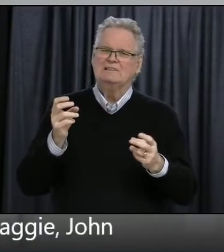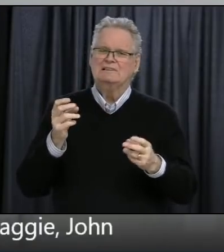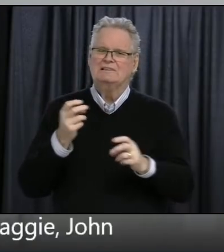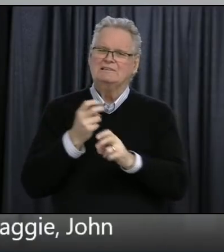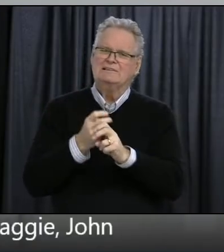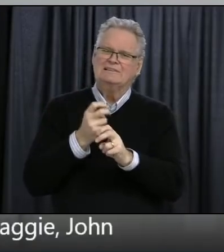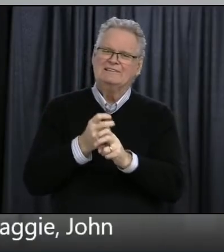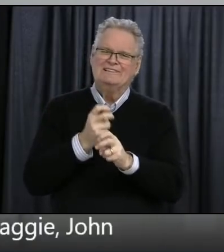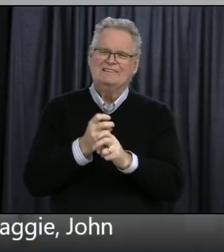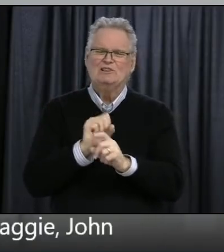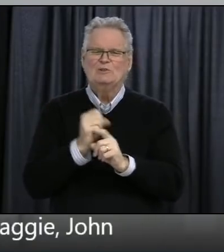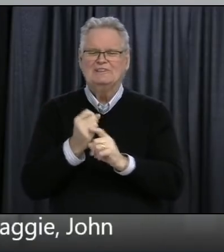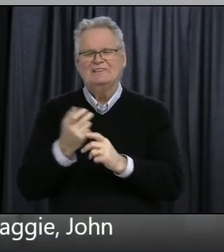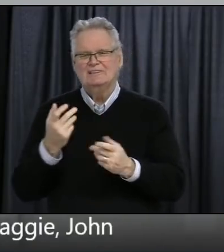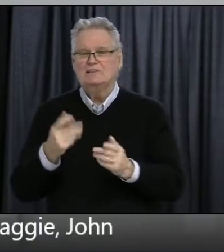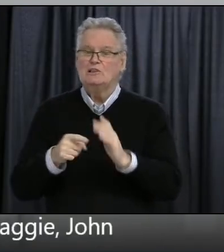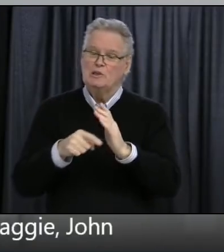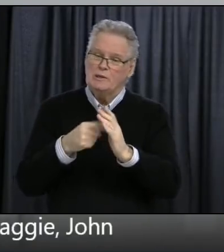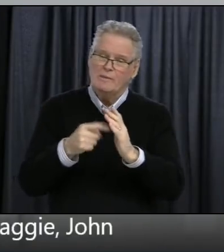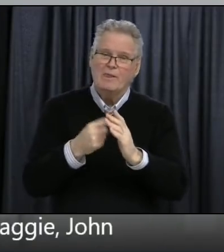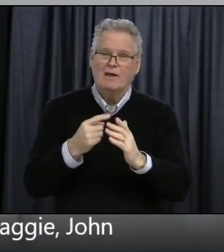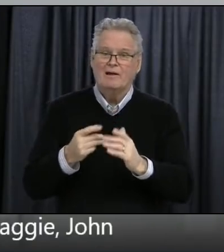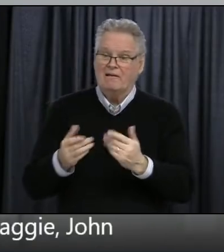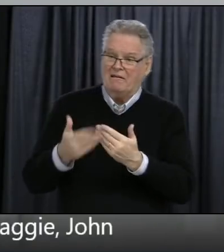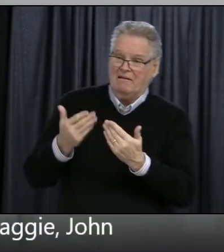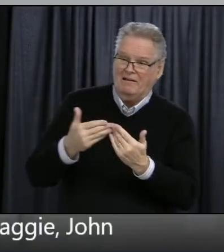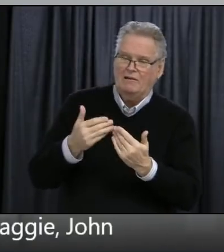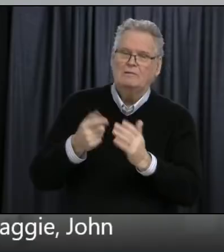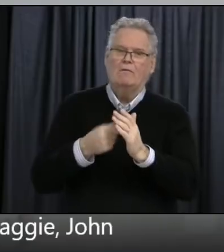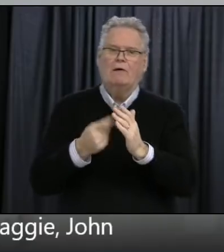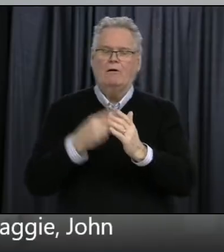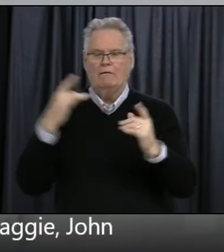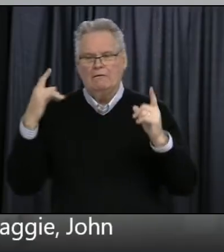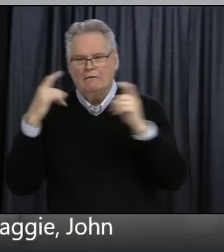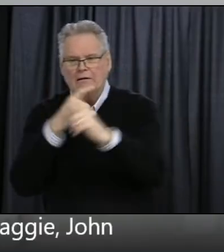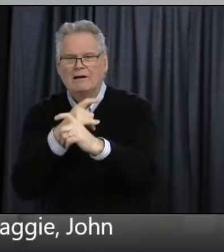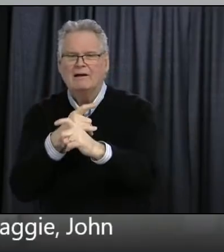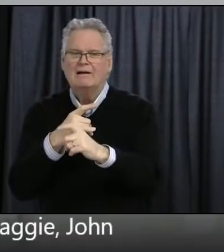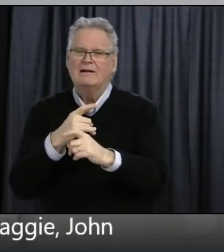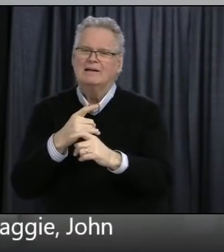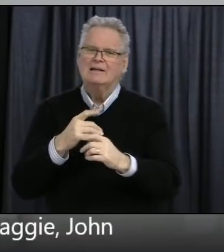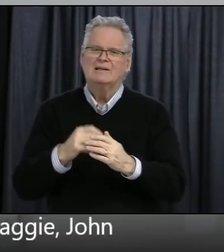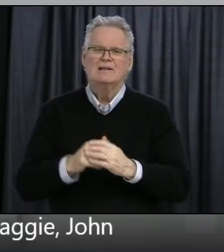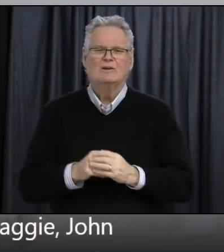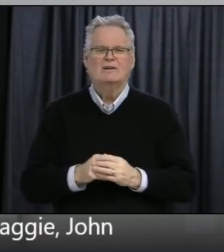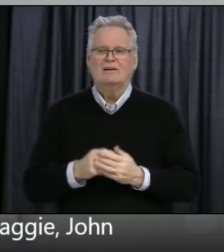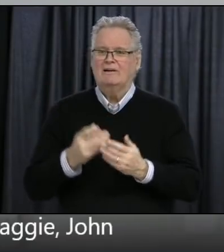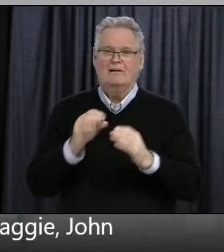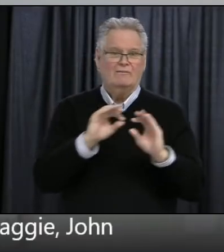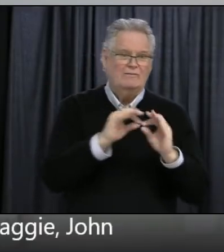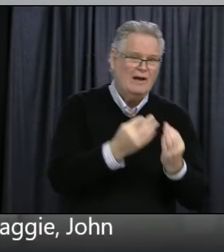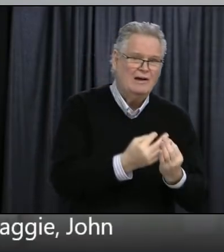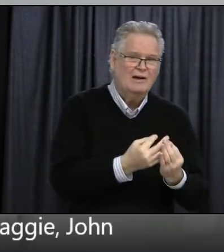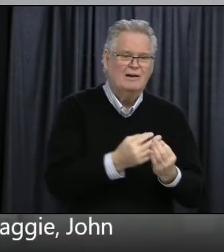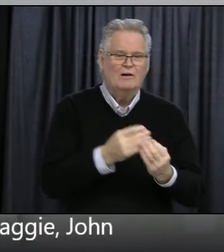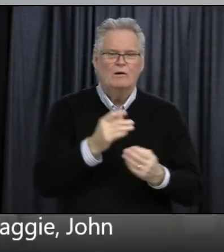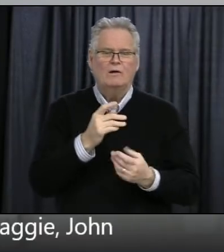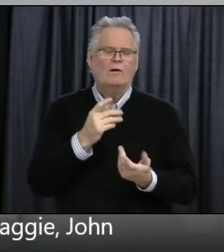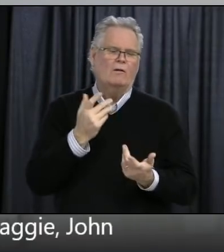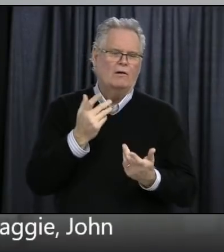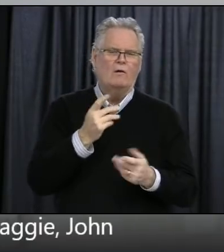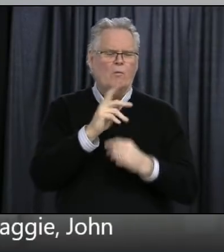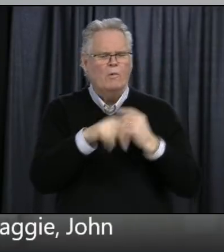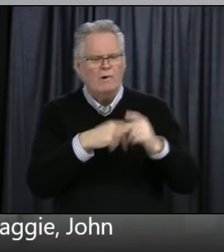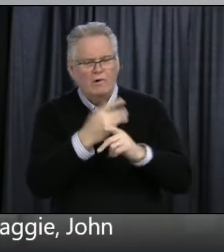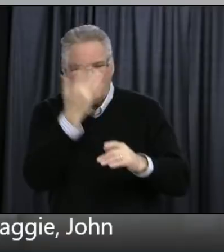context-dependent, situation-dependent on the family and the illness. The key here is if there is an issue with visiting or